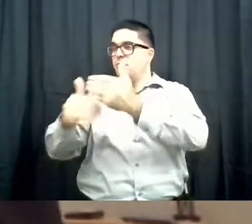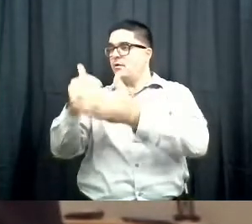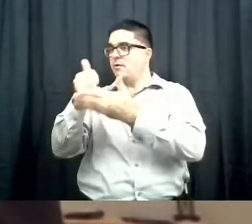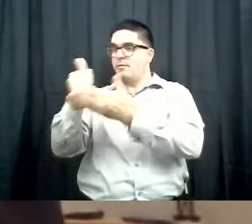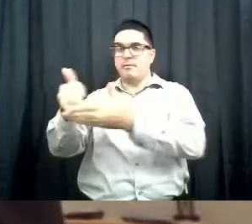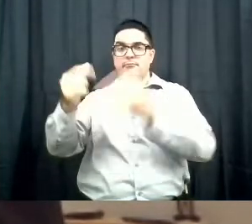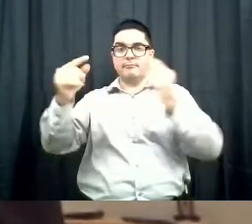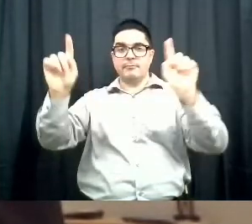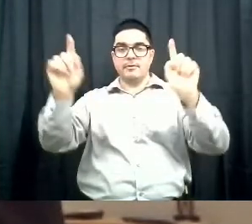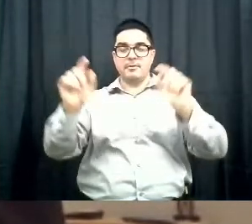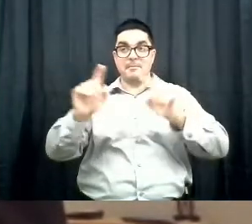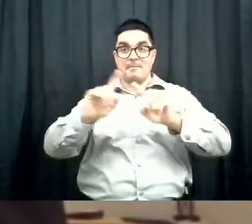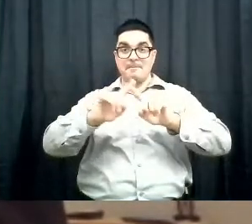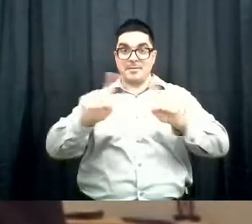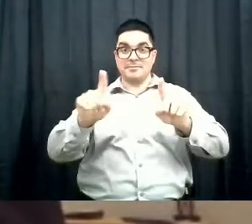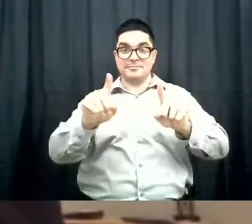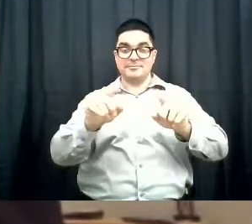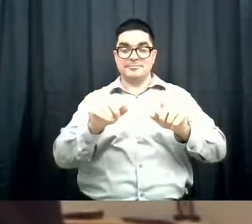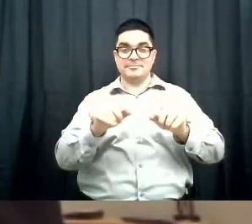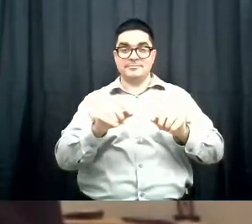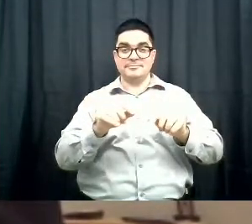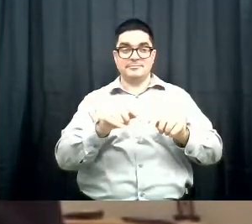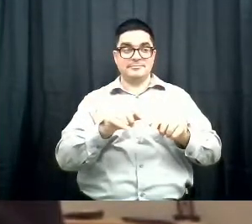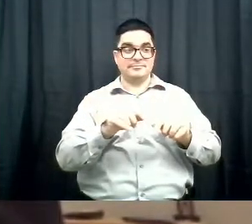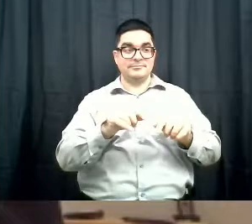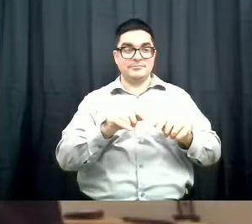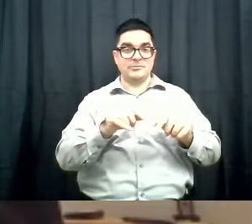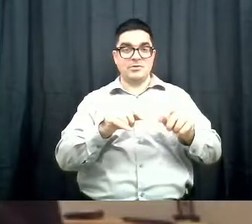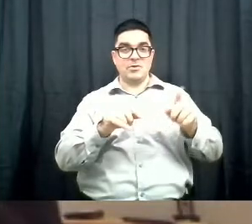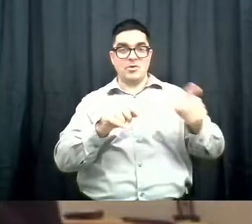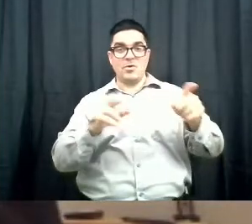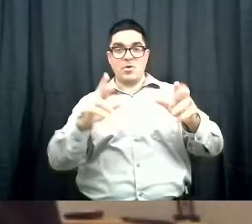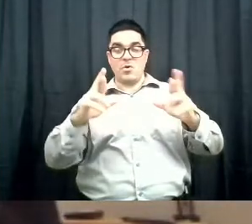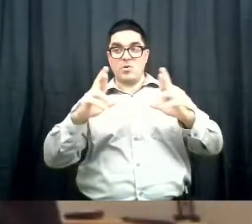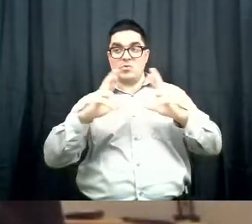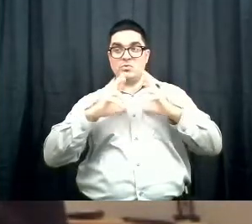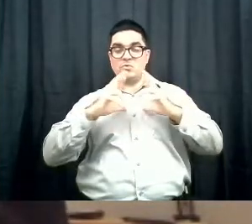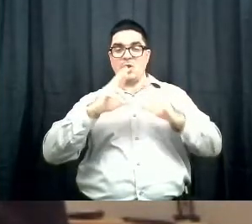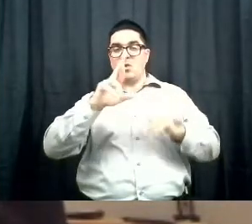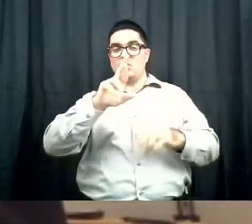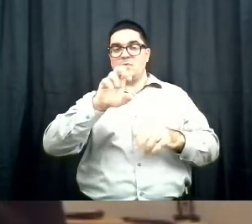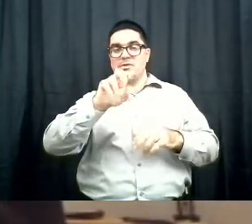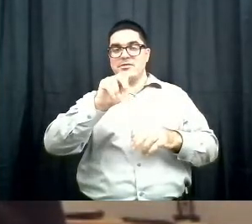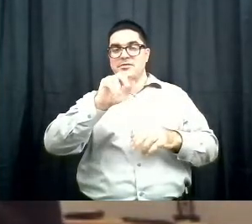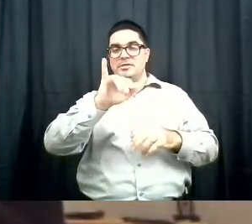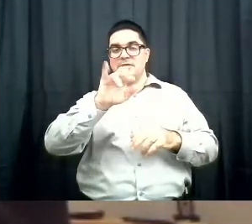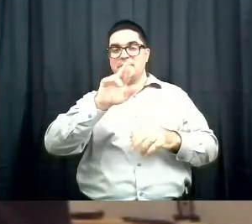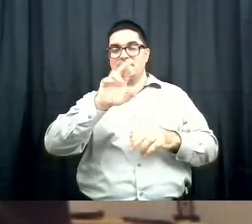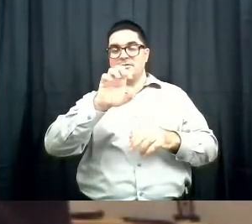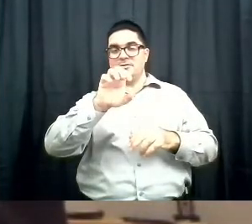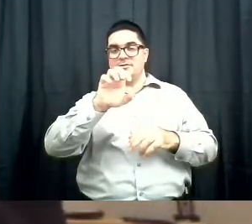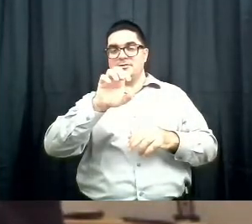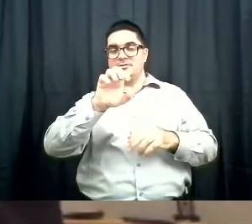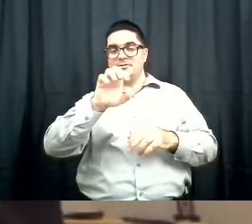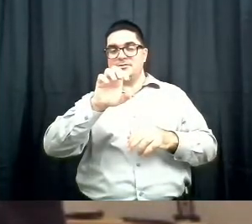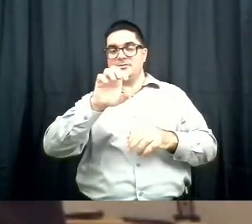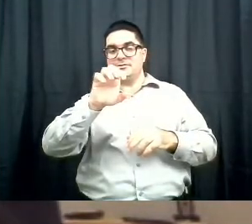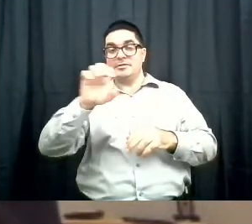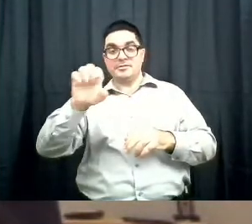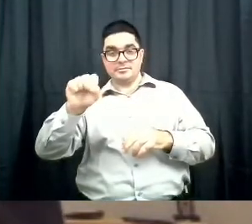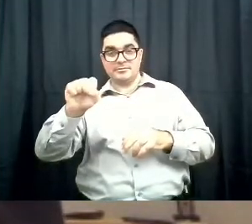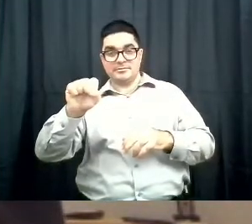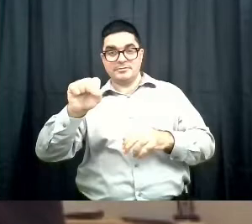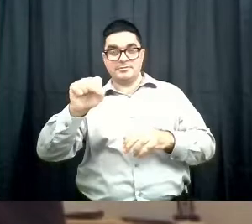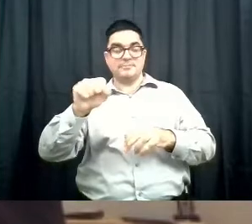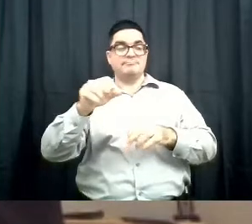are a lot of retirees who depend on bonds that they bought, retirees on Puerto Rico and